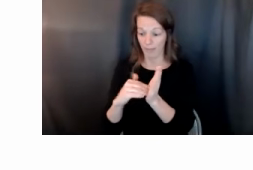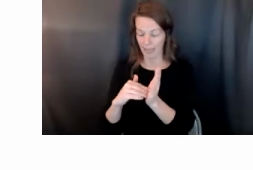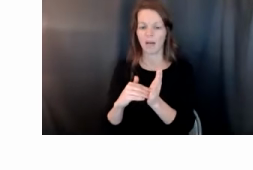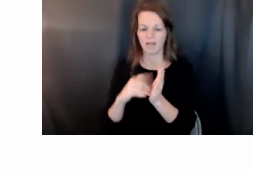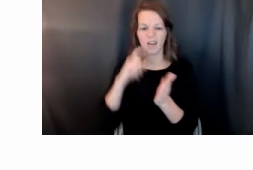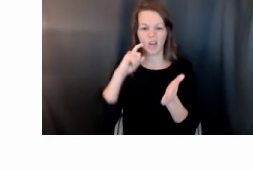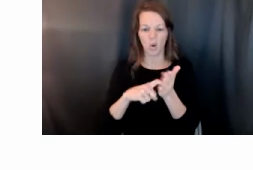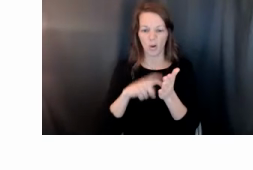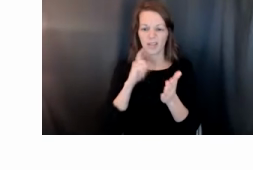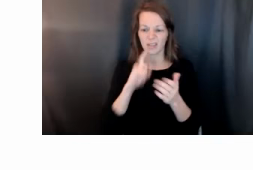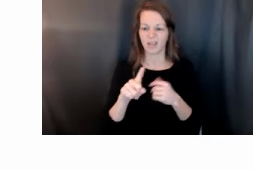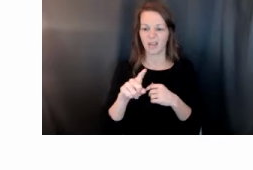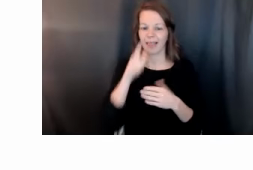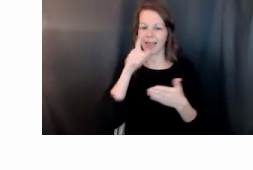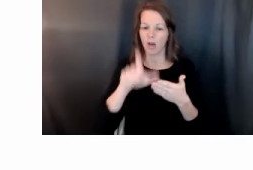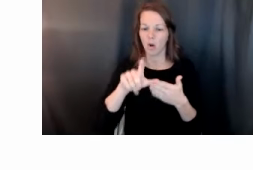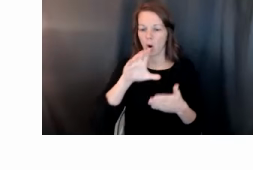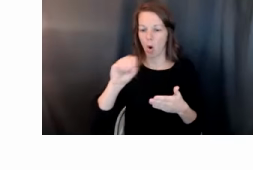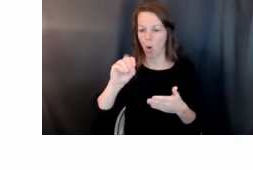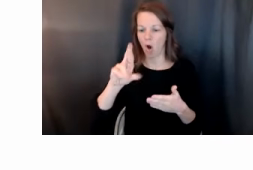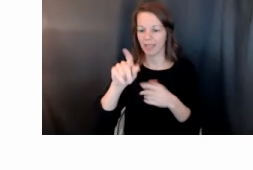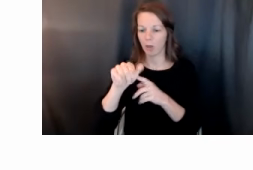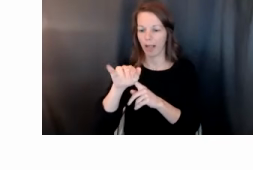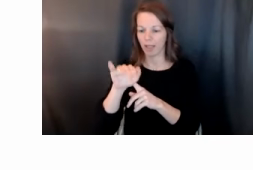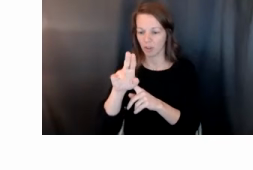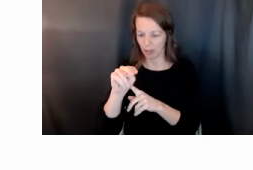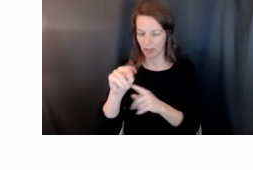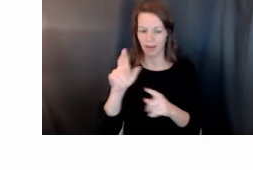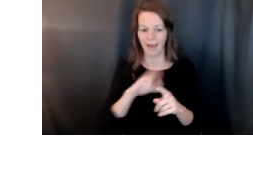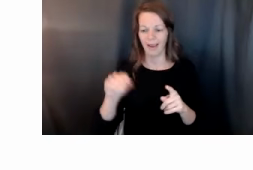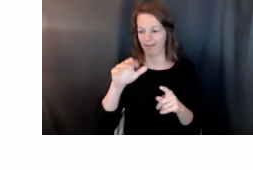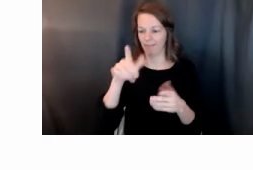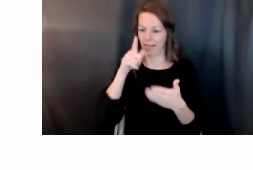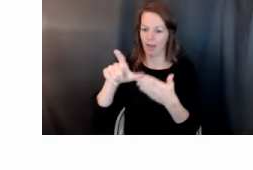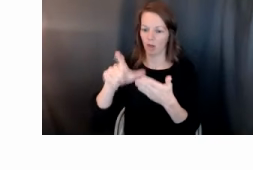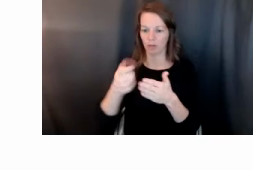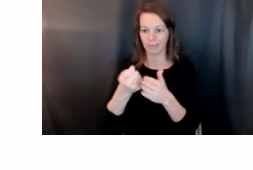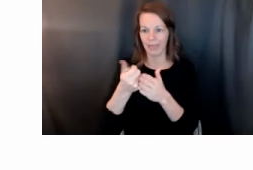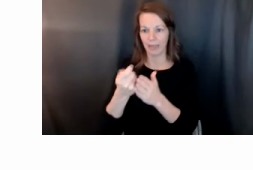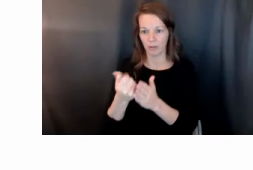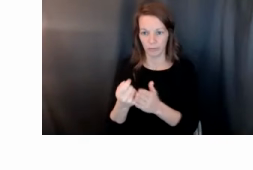letter co-articulation across mentions, as well as letter deletions, for example.